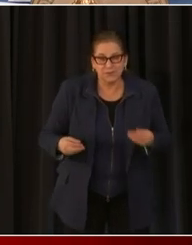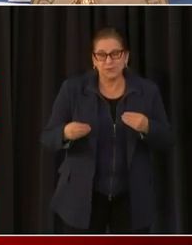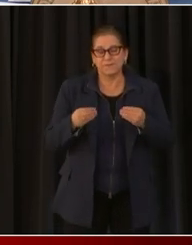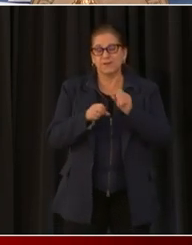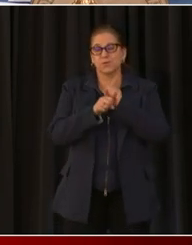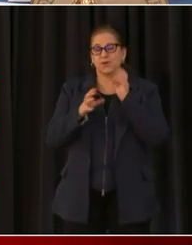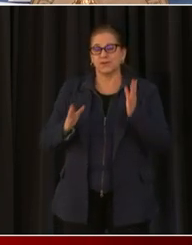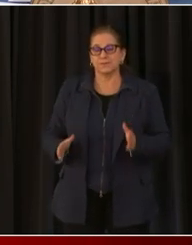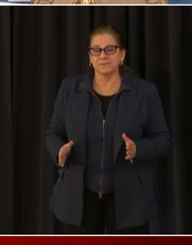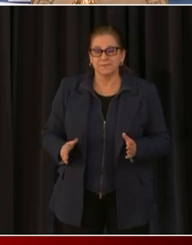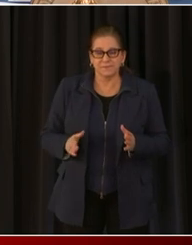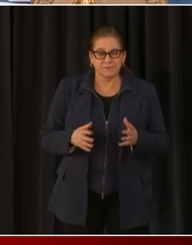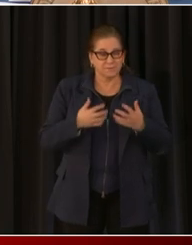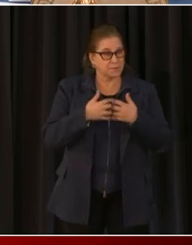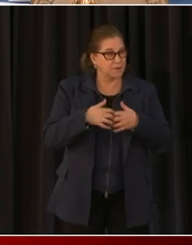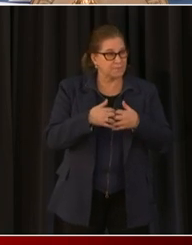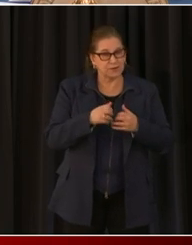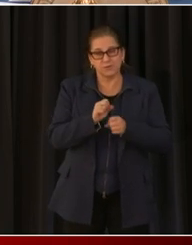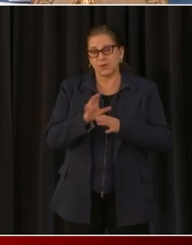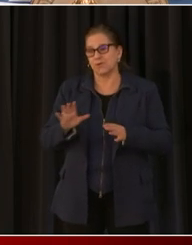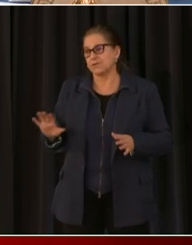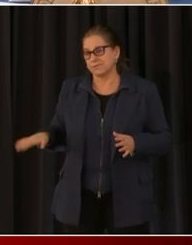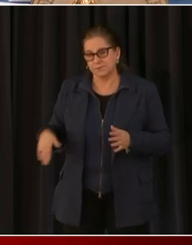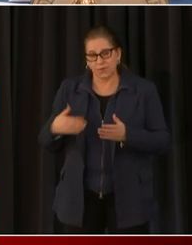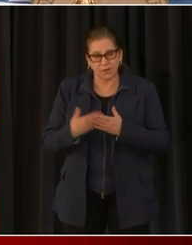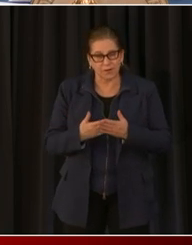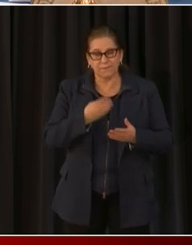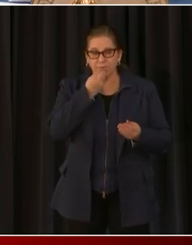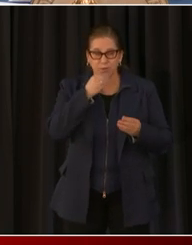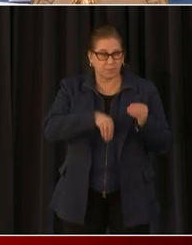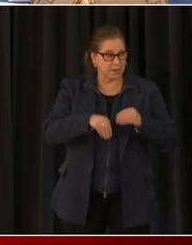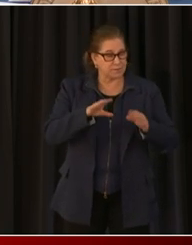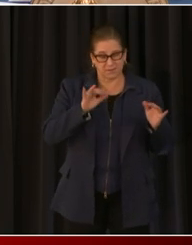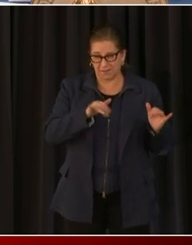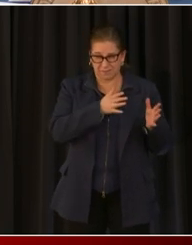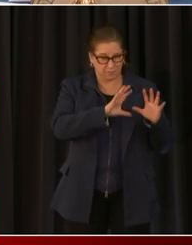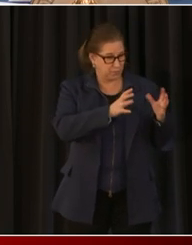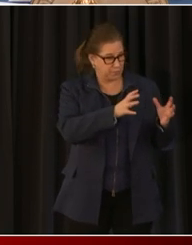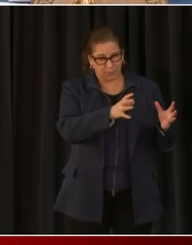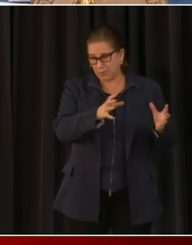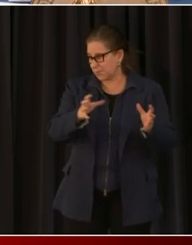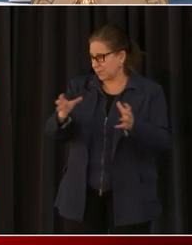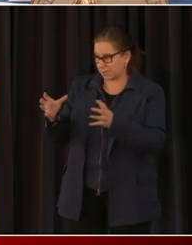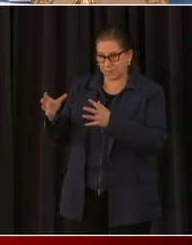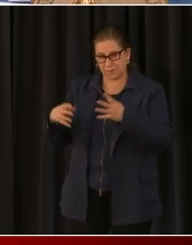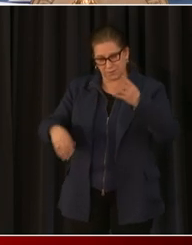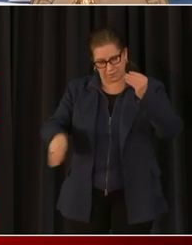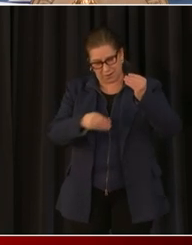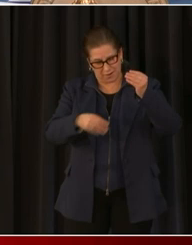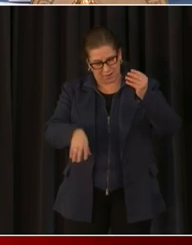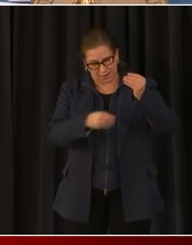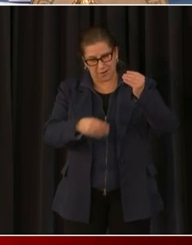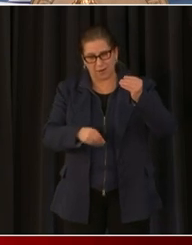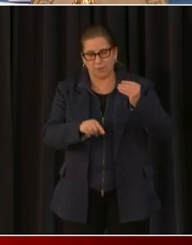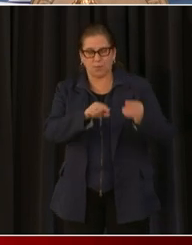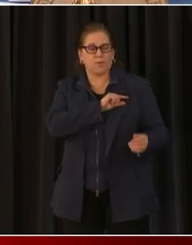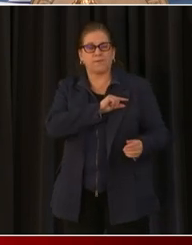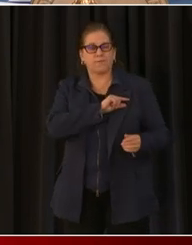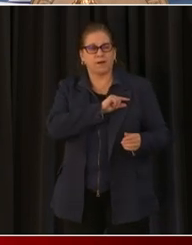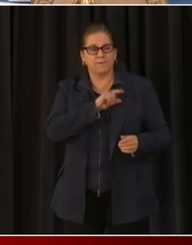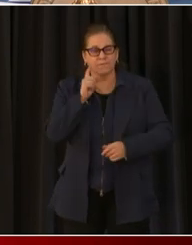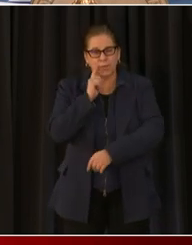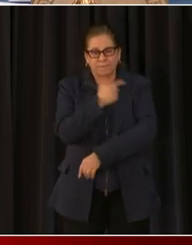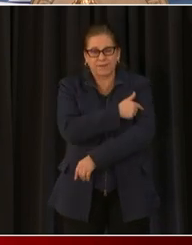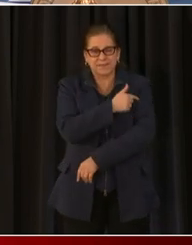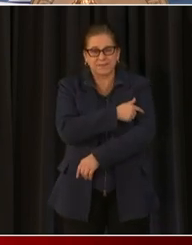workers, individuals in manufacturing or food packaging. So know that you can go to